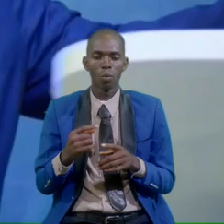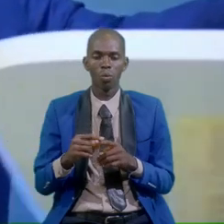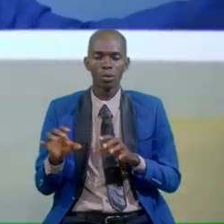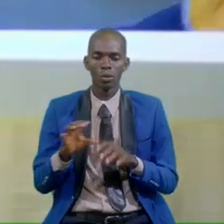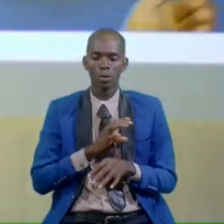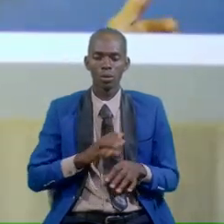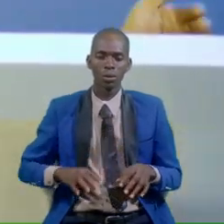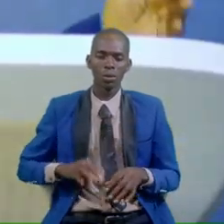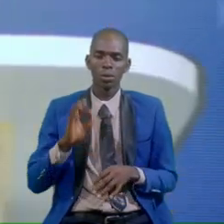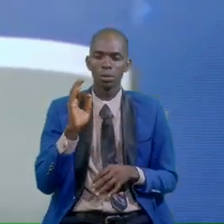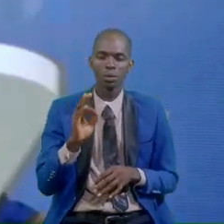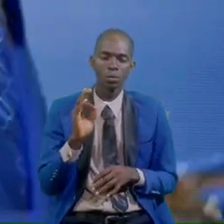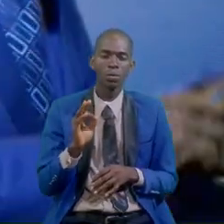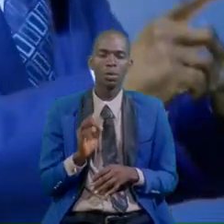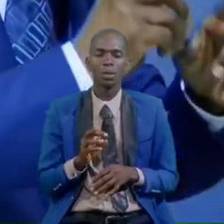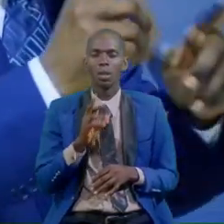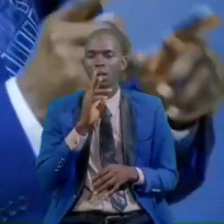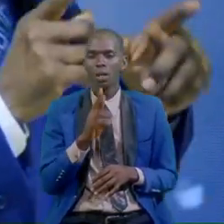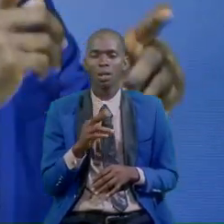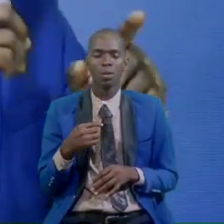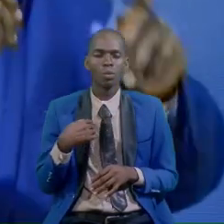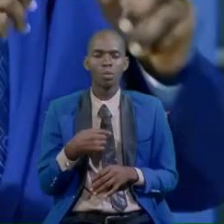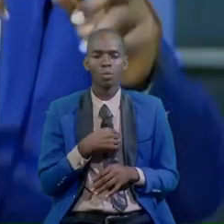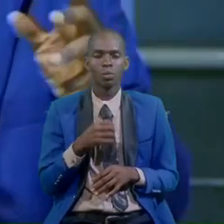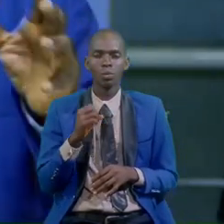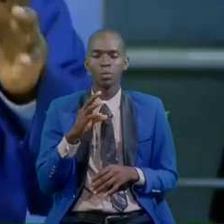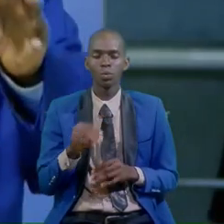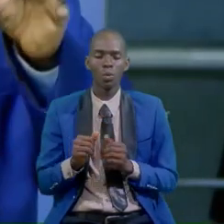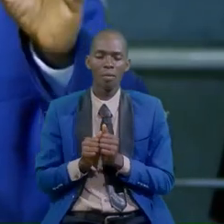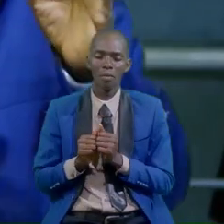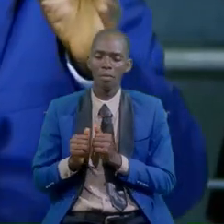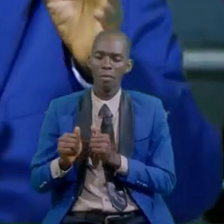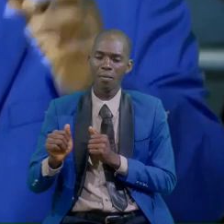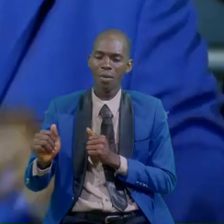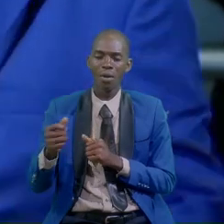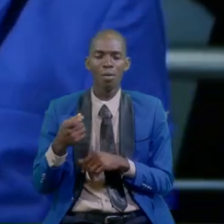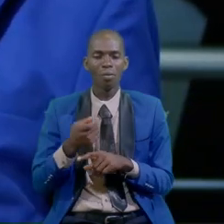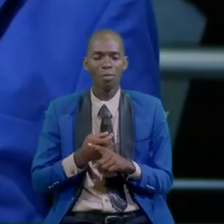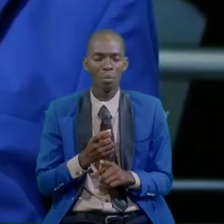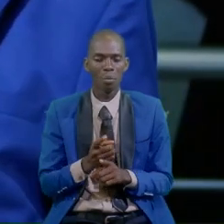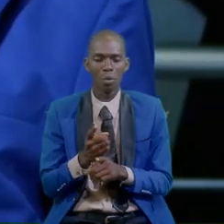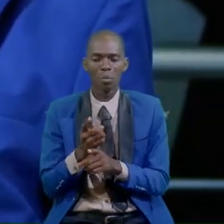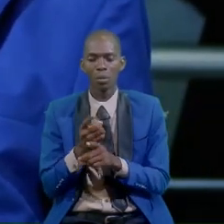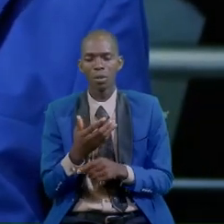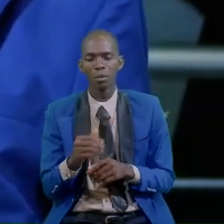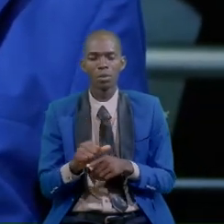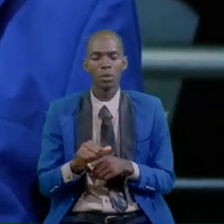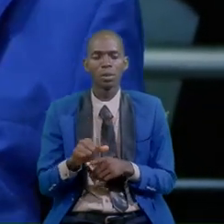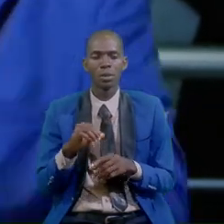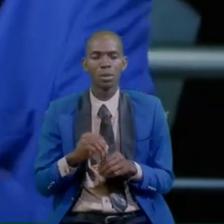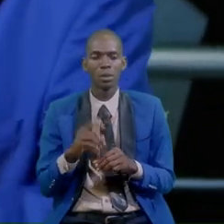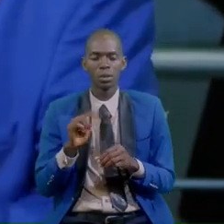so gone far away from orderliness in our worship of the God of